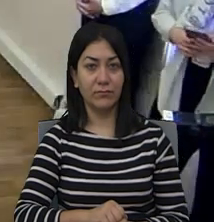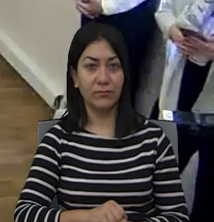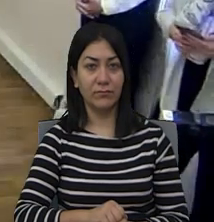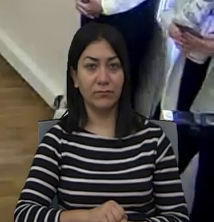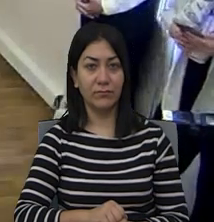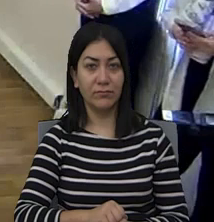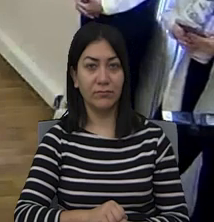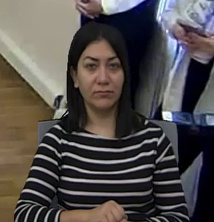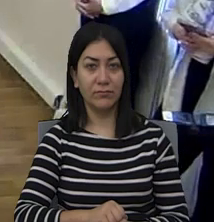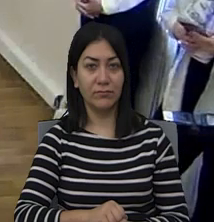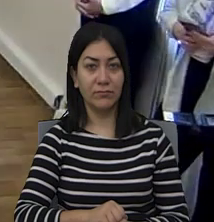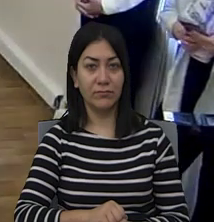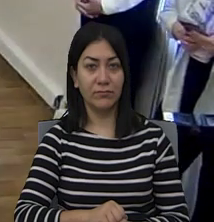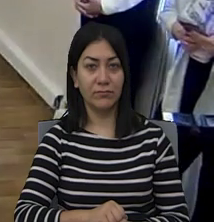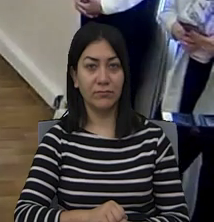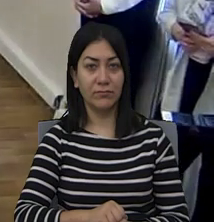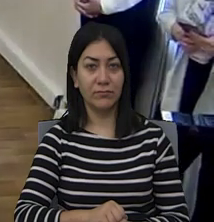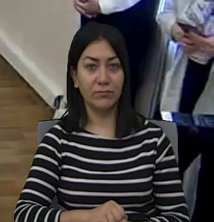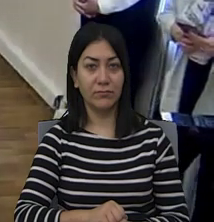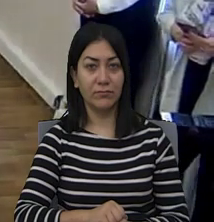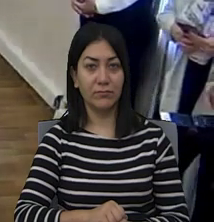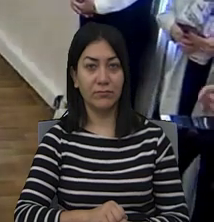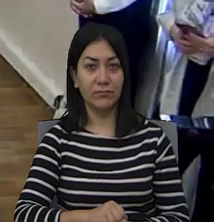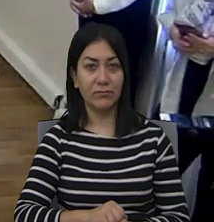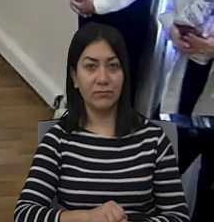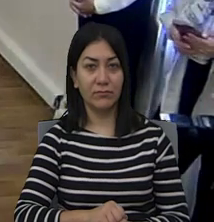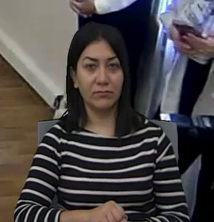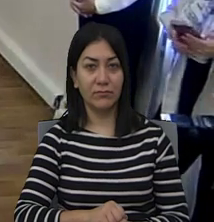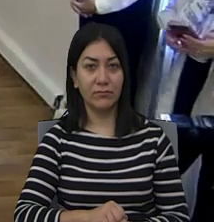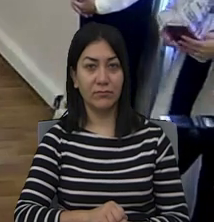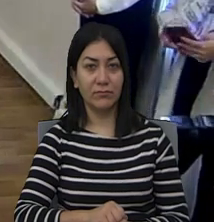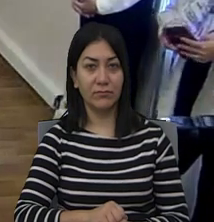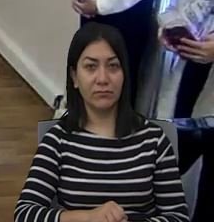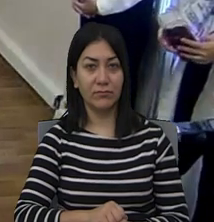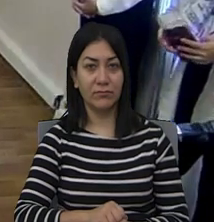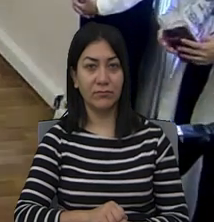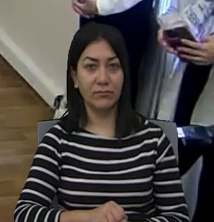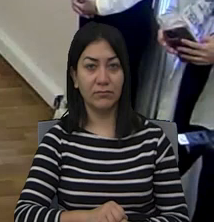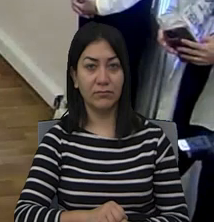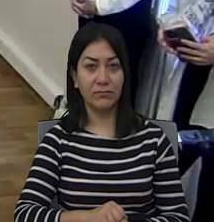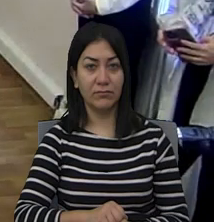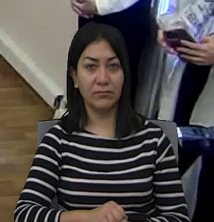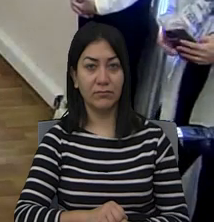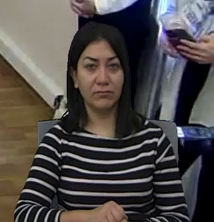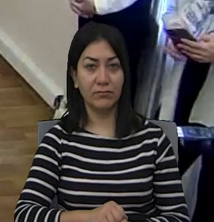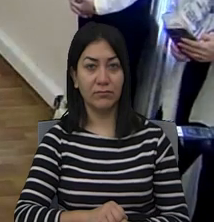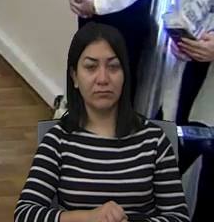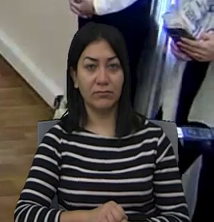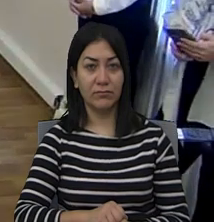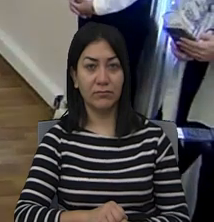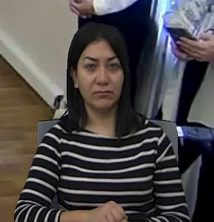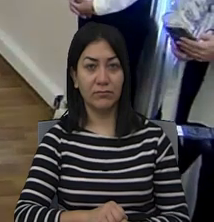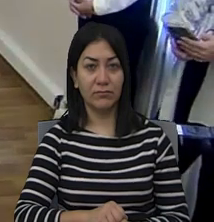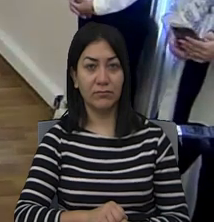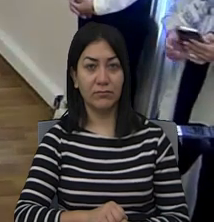state resources. And to make this exercise much more sustainable, we are commissioning Transparency International with a series of